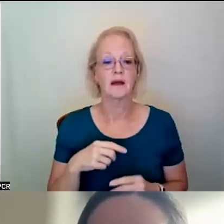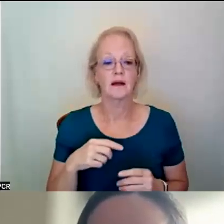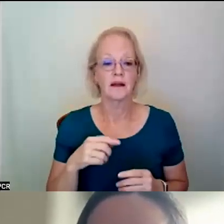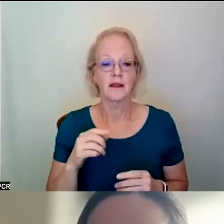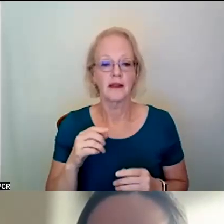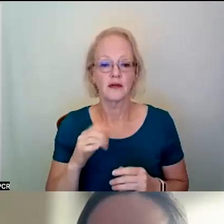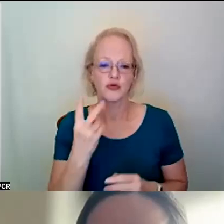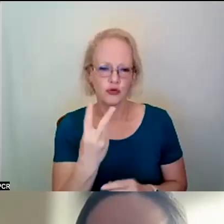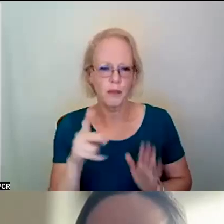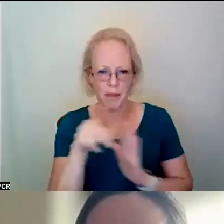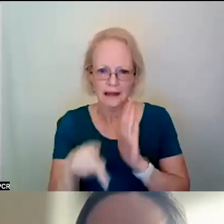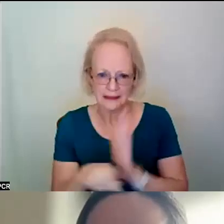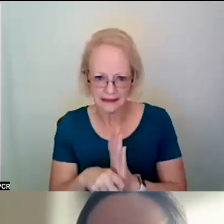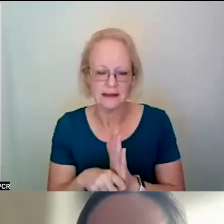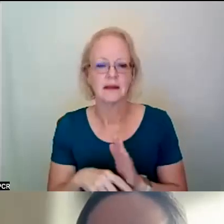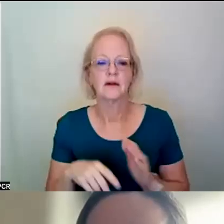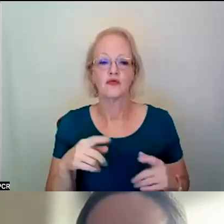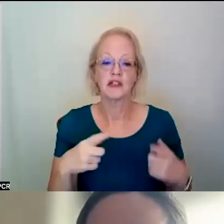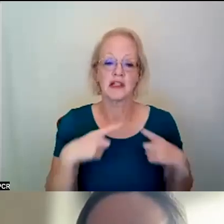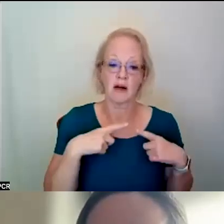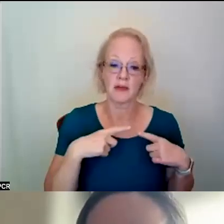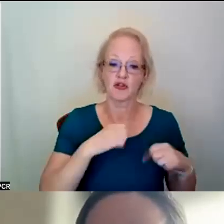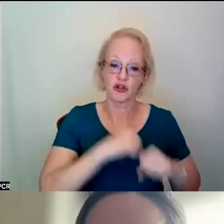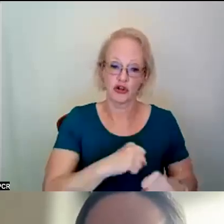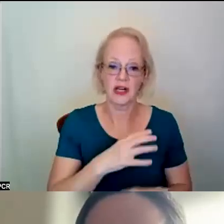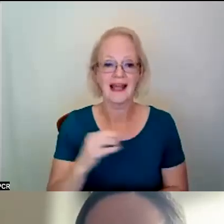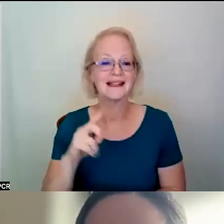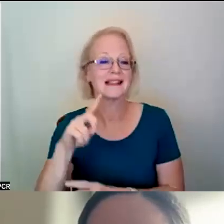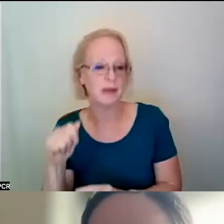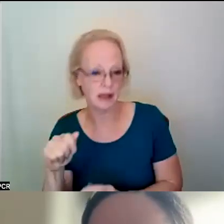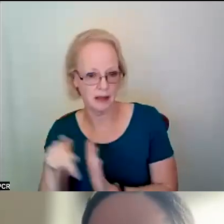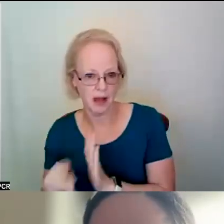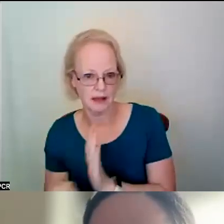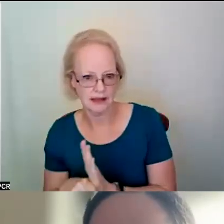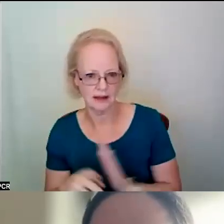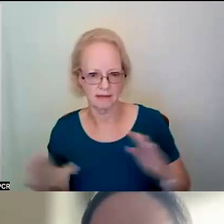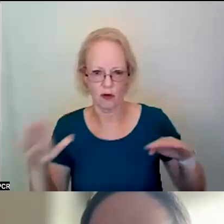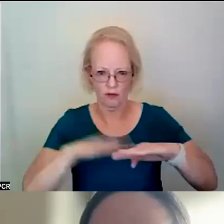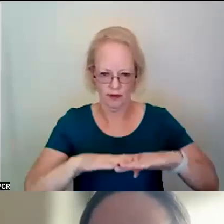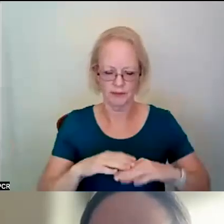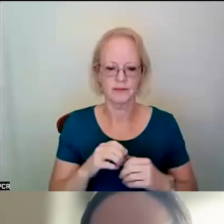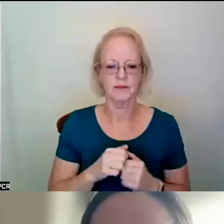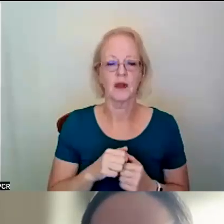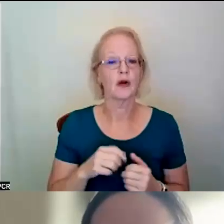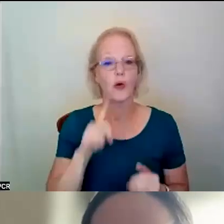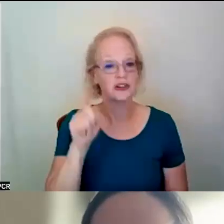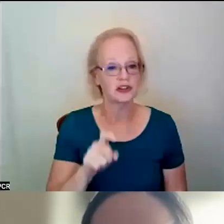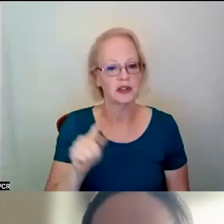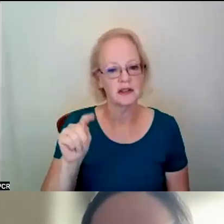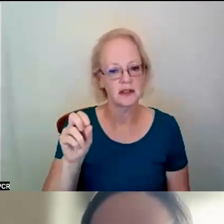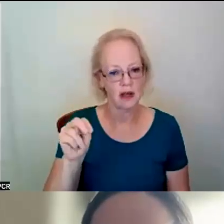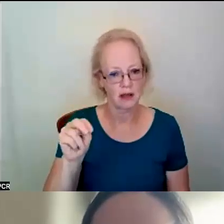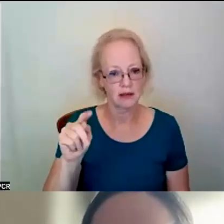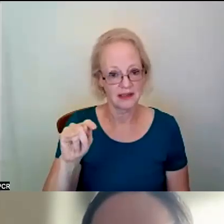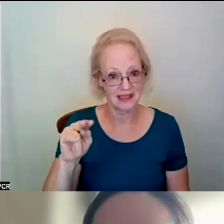policy areas, so both retirement security and disability policy. And so the question is, are tontines open to participants